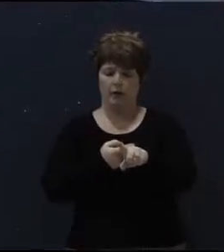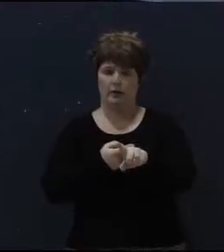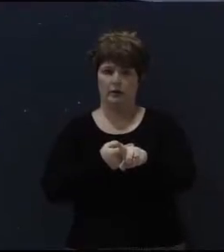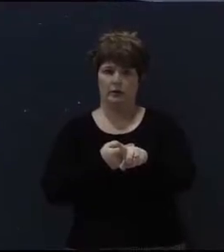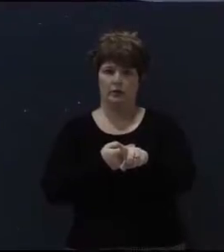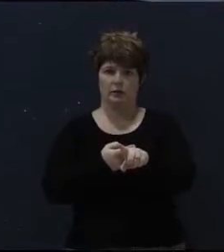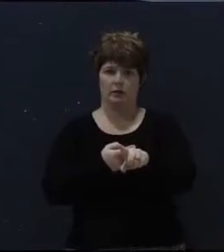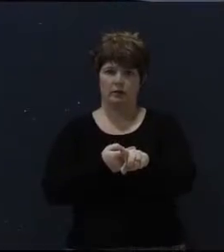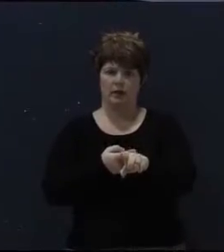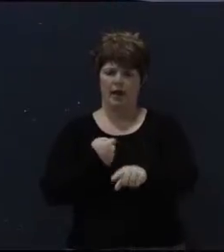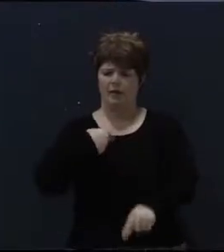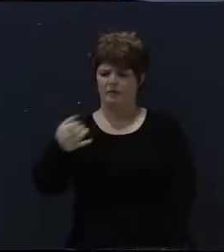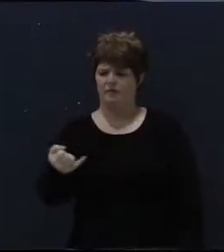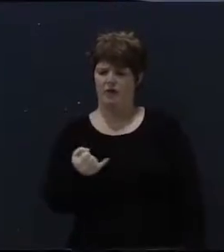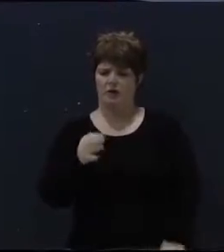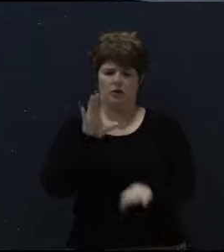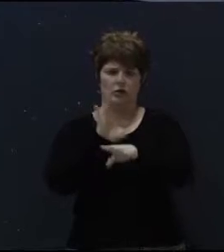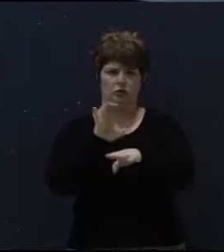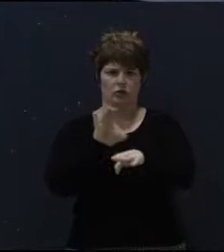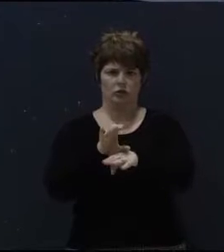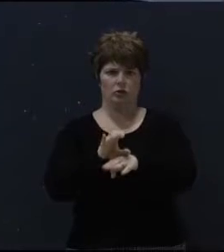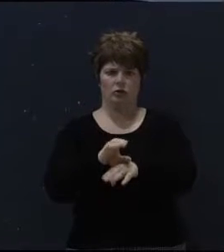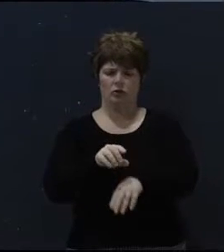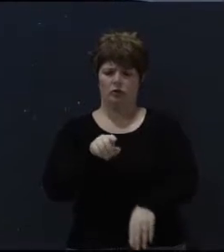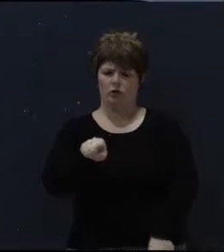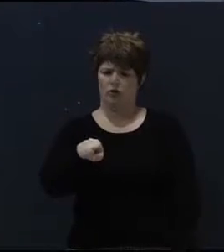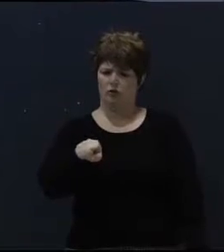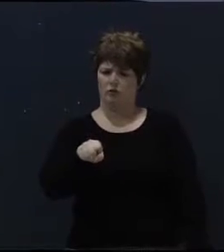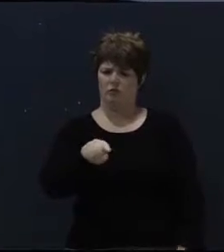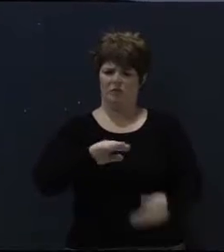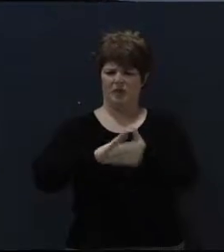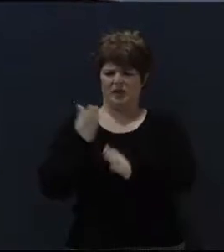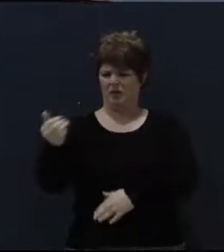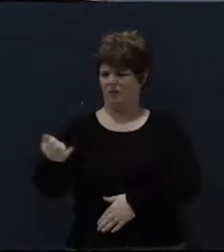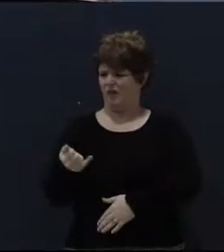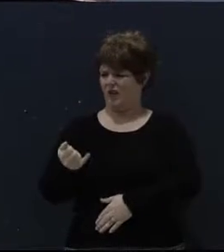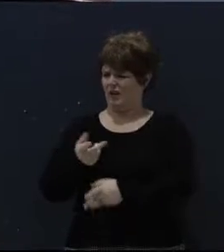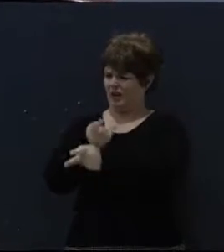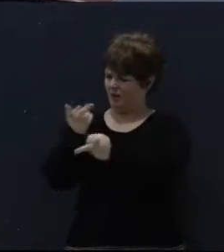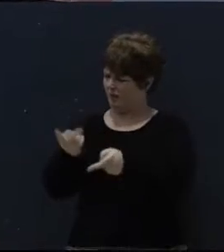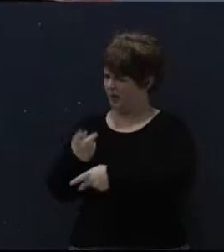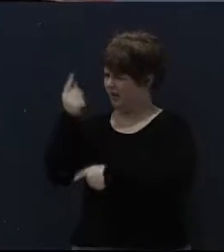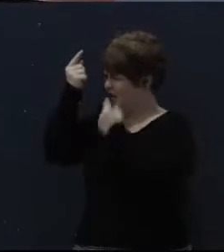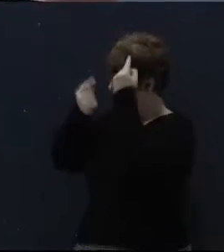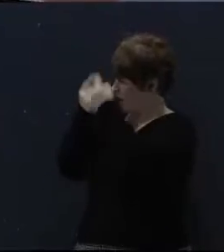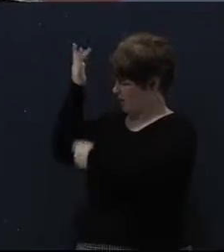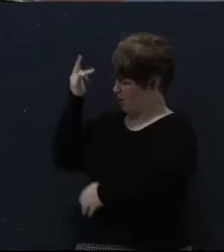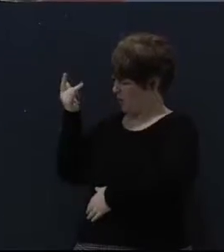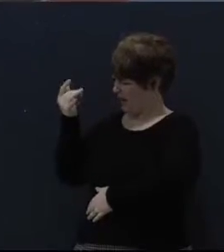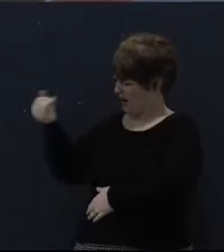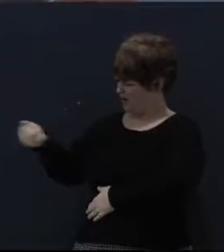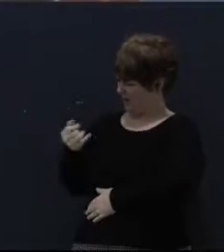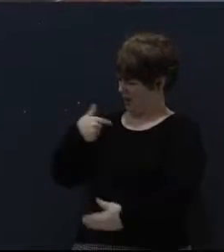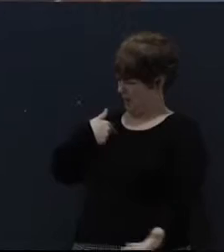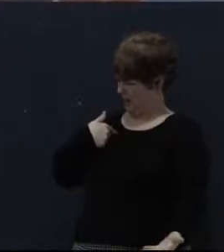ago, I was invited to a church. You ever get invited somewhere and you wonder why they invited you?